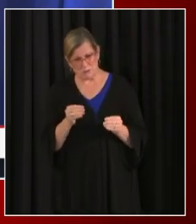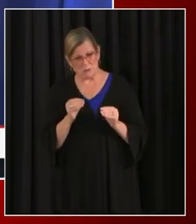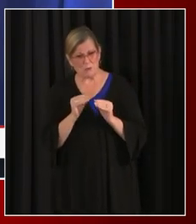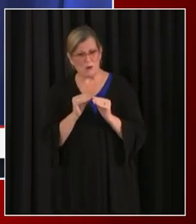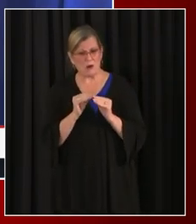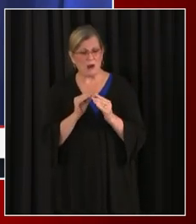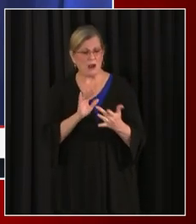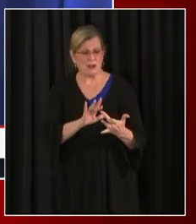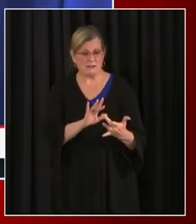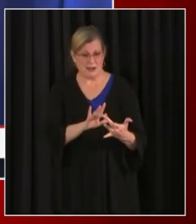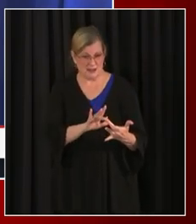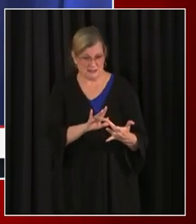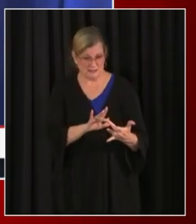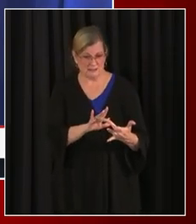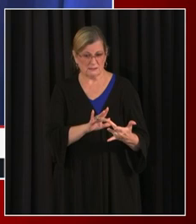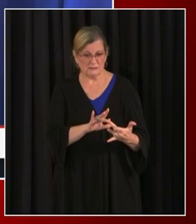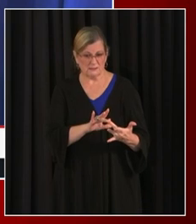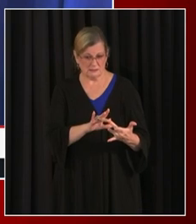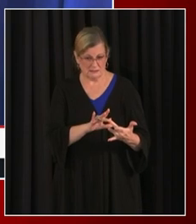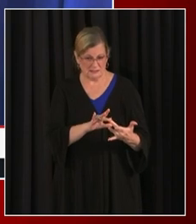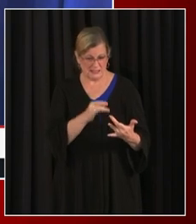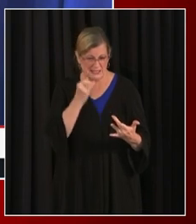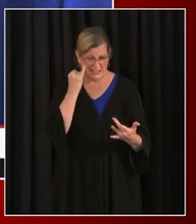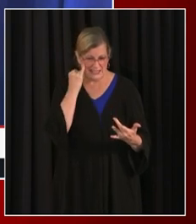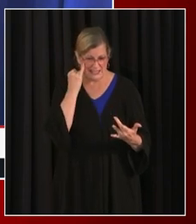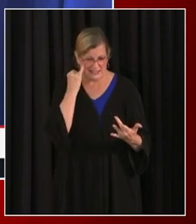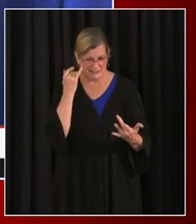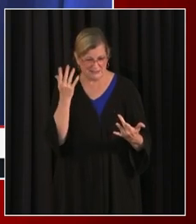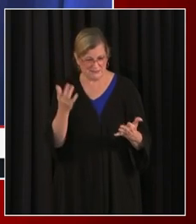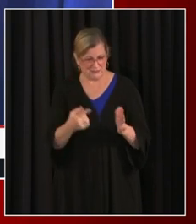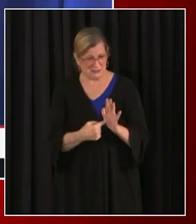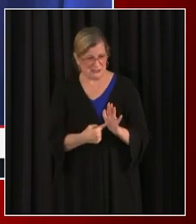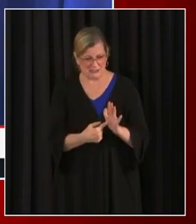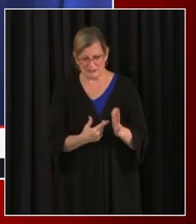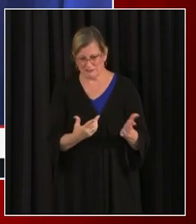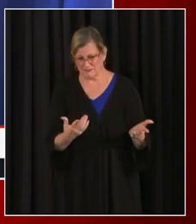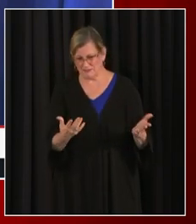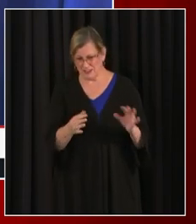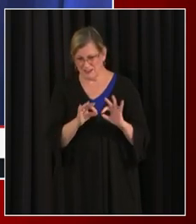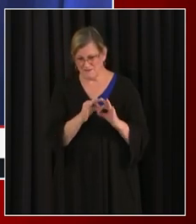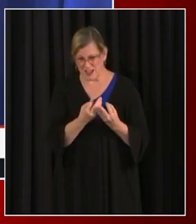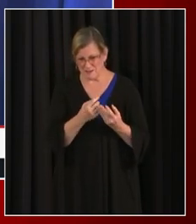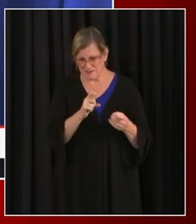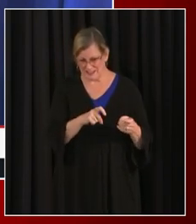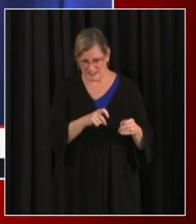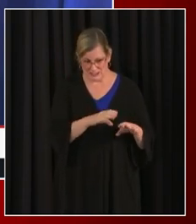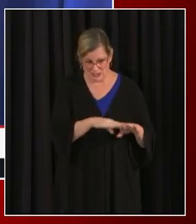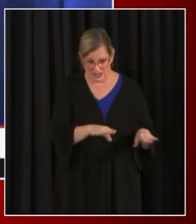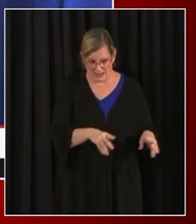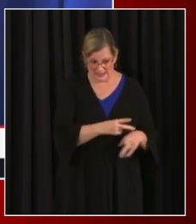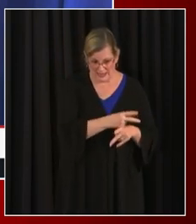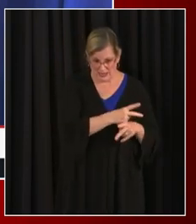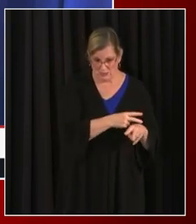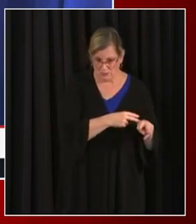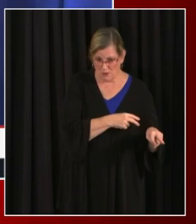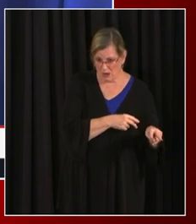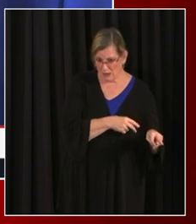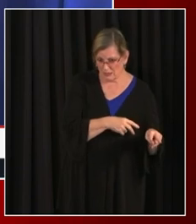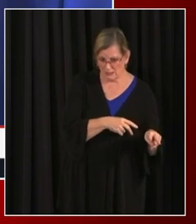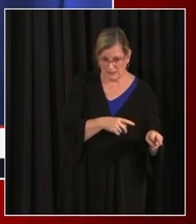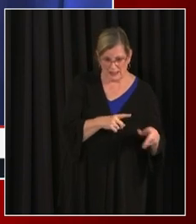contacts the days, like for instance, if a family needs childcare, and